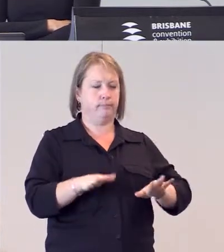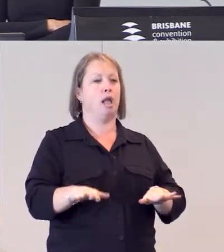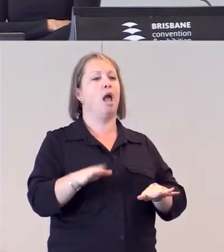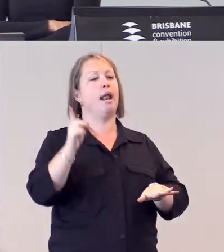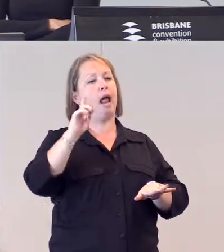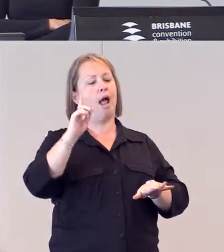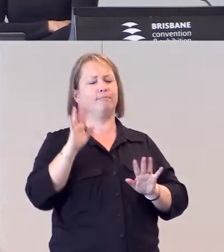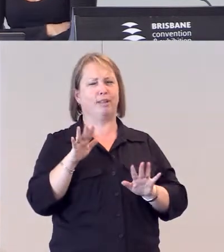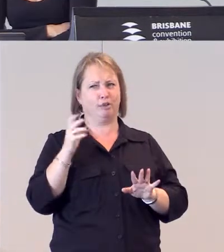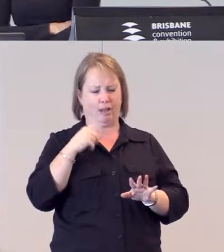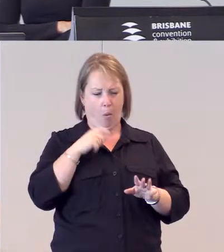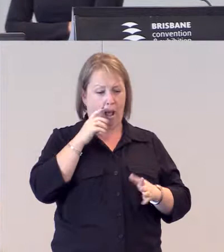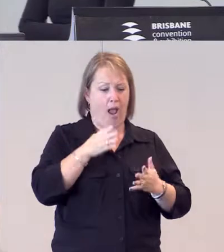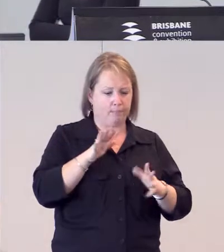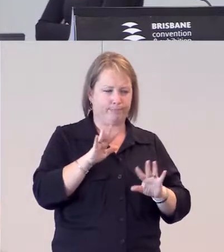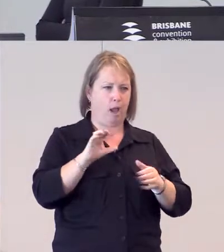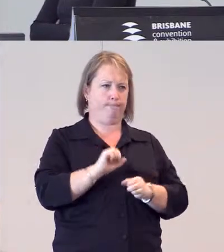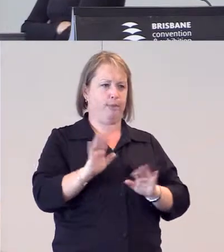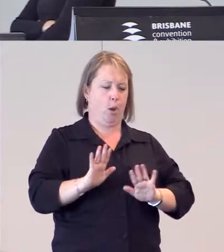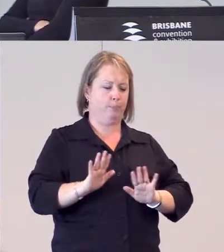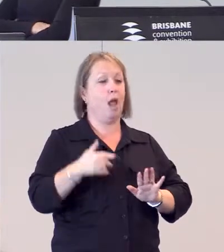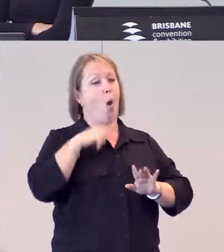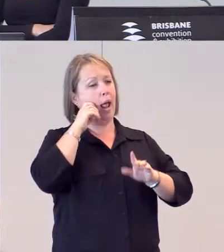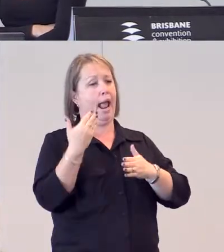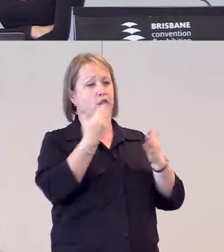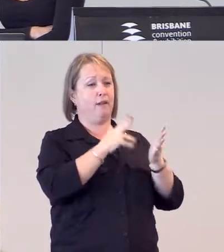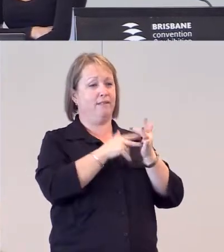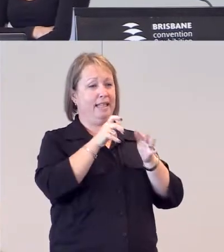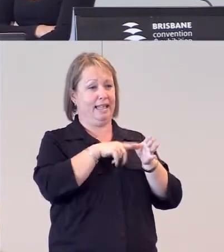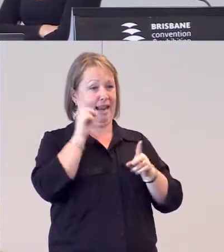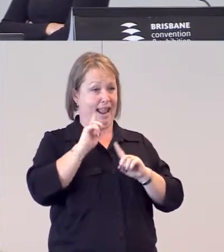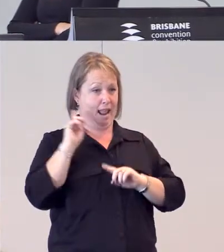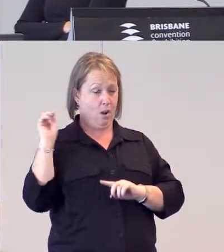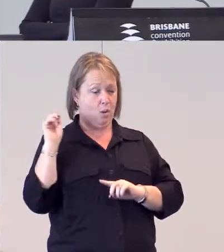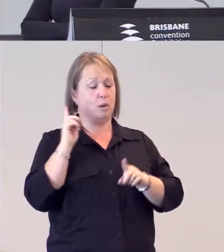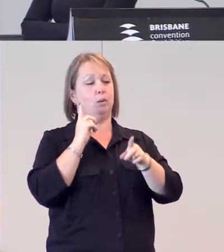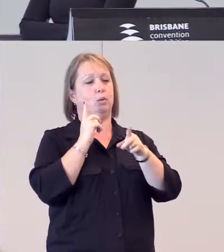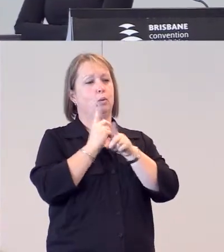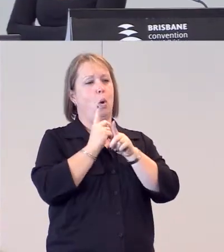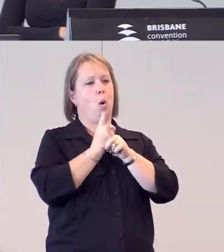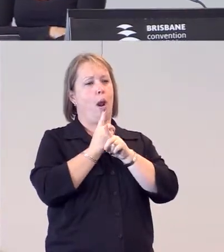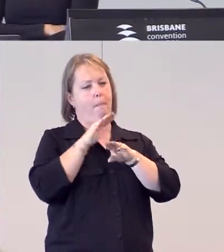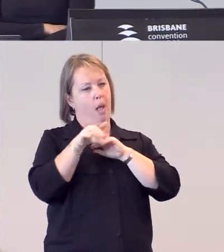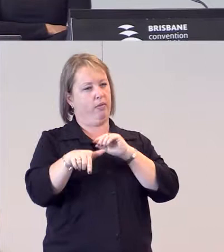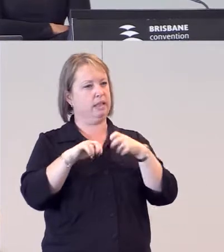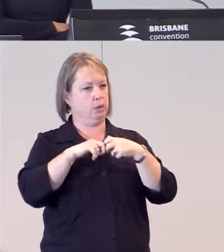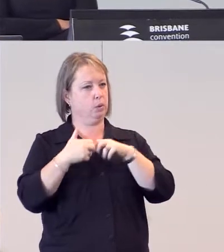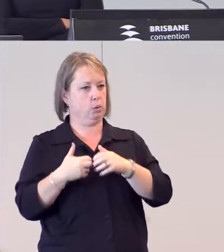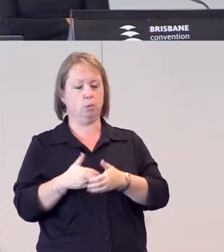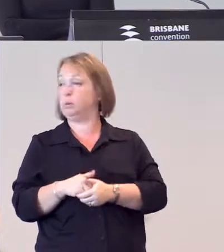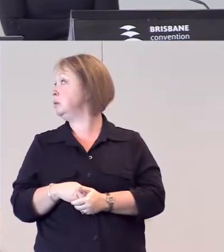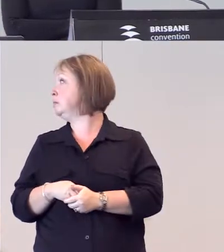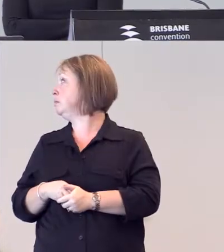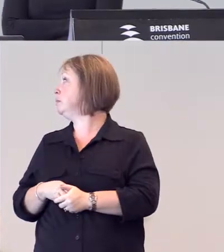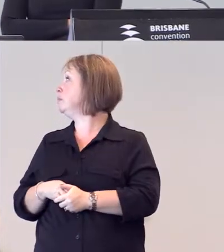hand over. I'm going to hand over to Vicky now, and she'll actually talk about this issue,